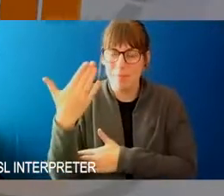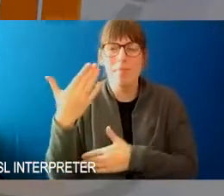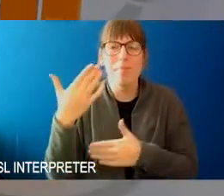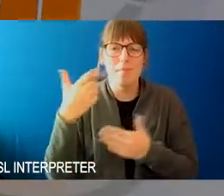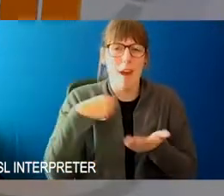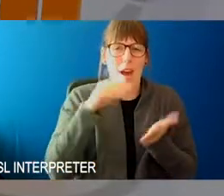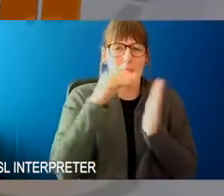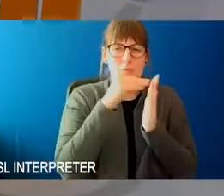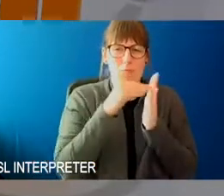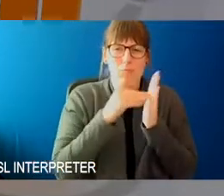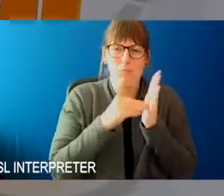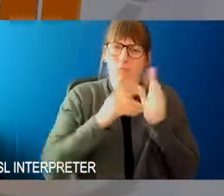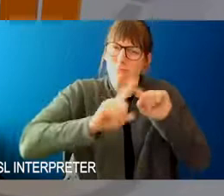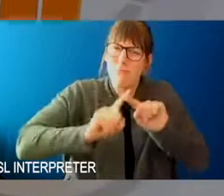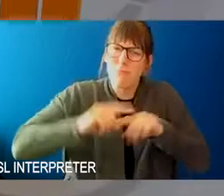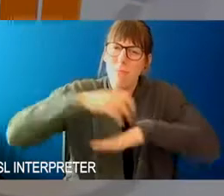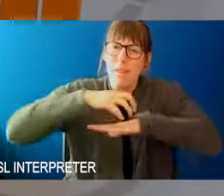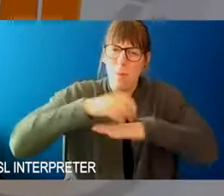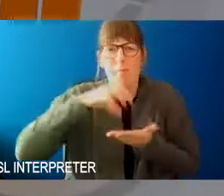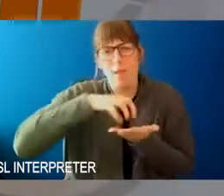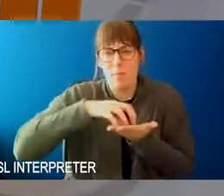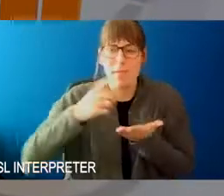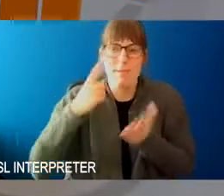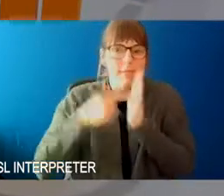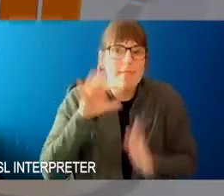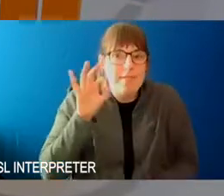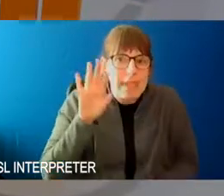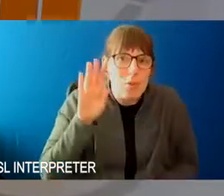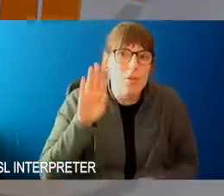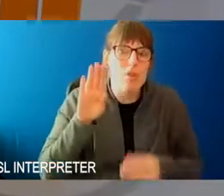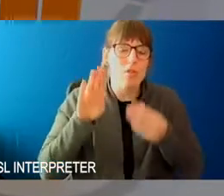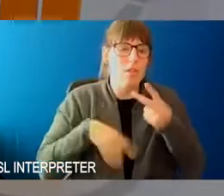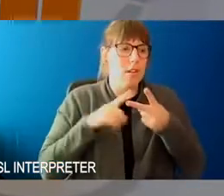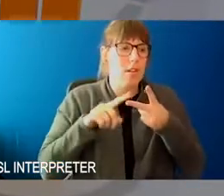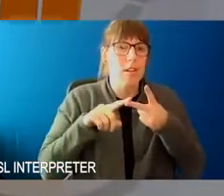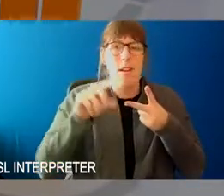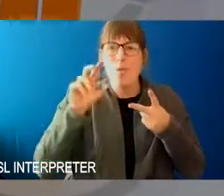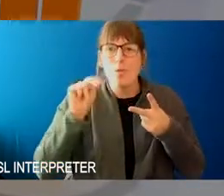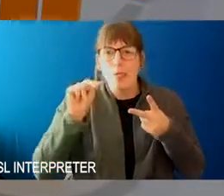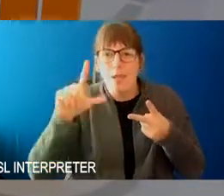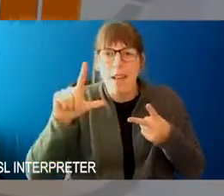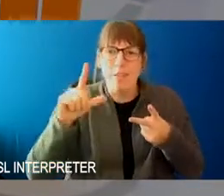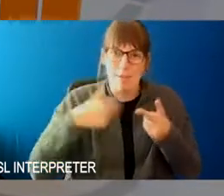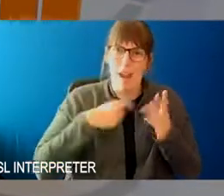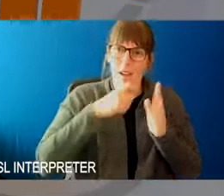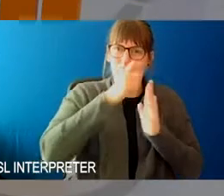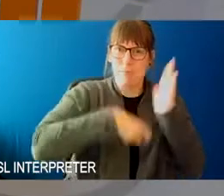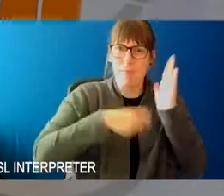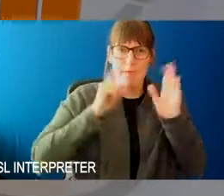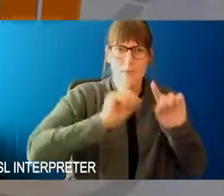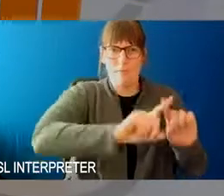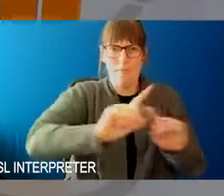we stop for a minute, and I did it this morning, I started jotting down platforms. When I mean this, I mean my own Facebook account